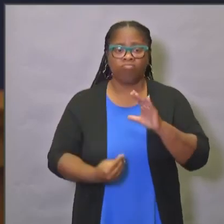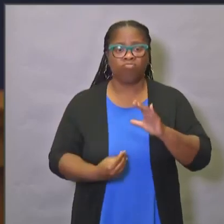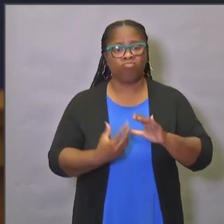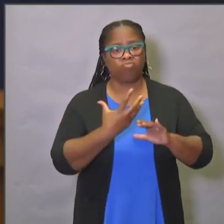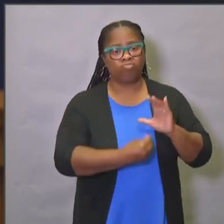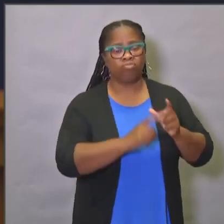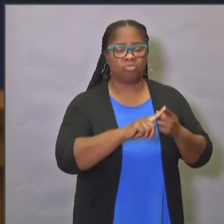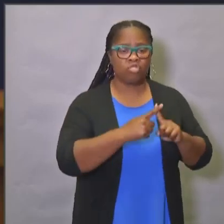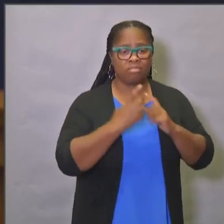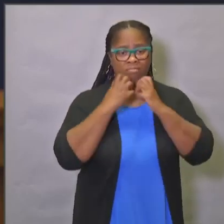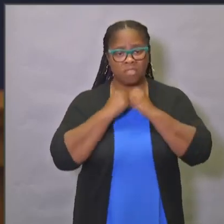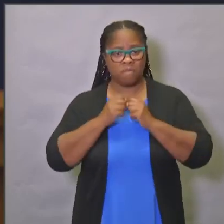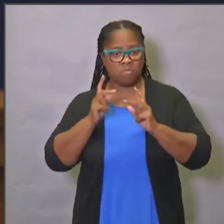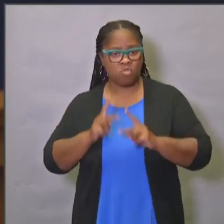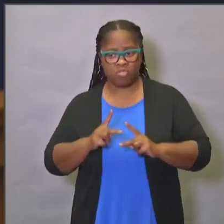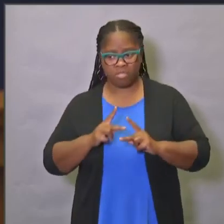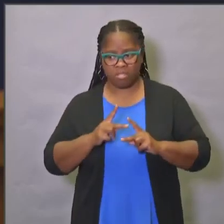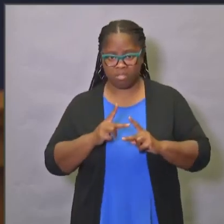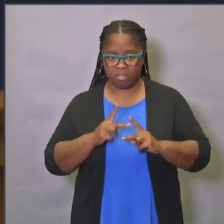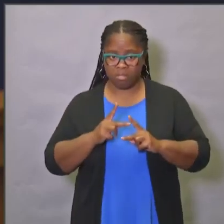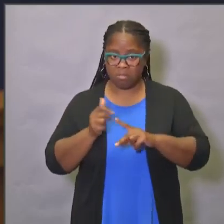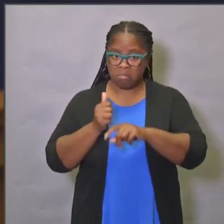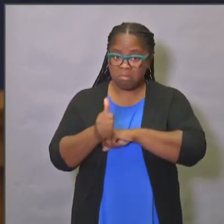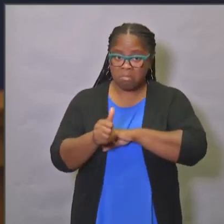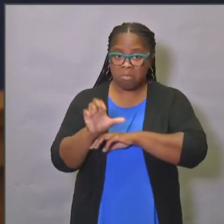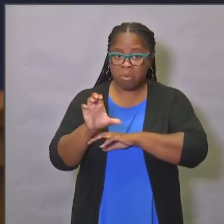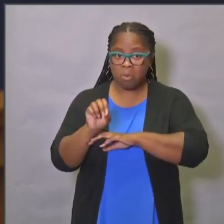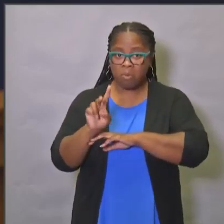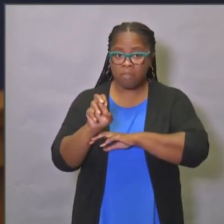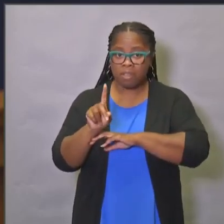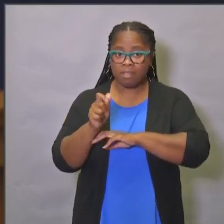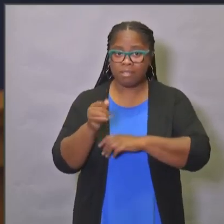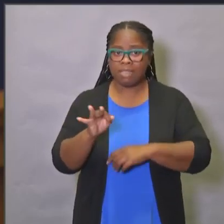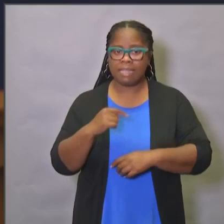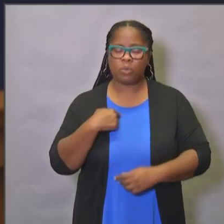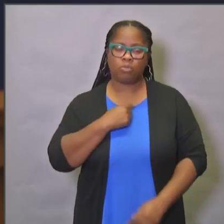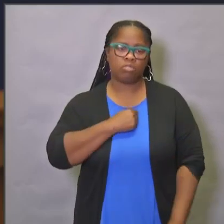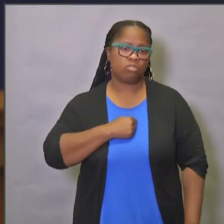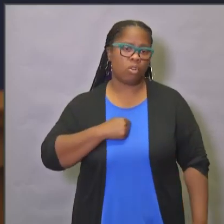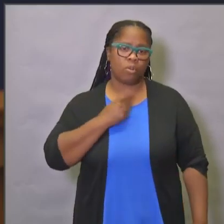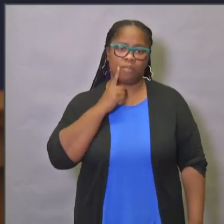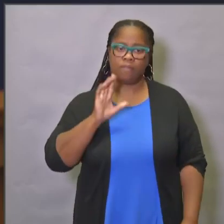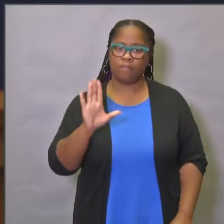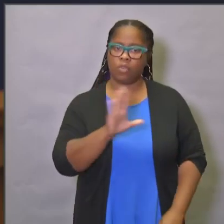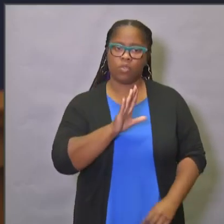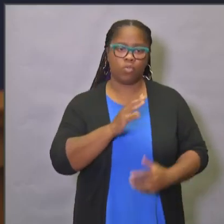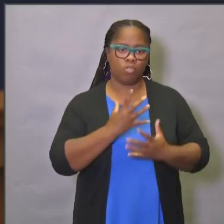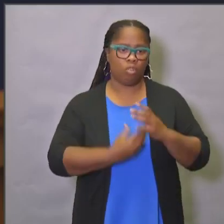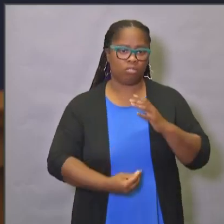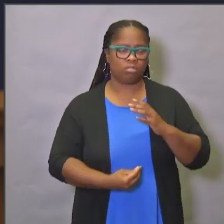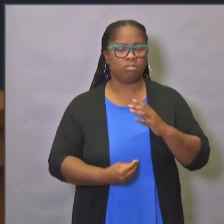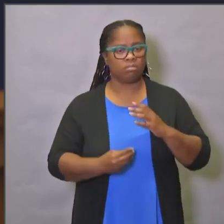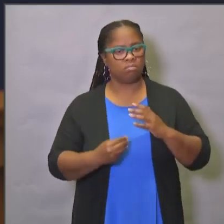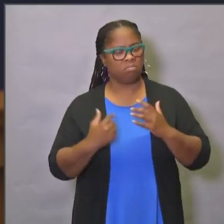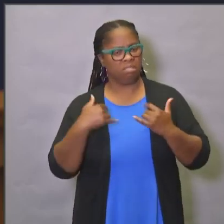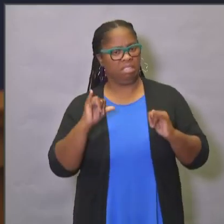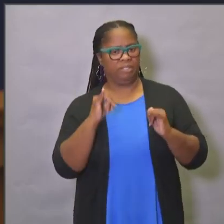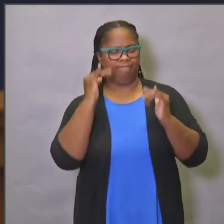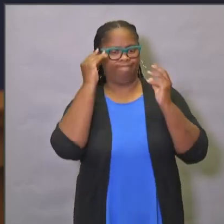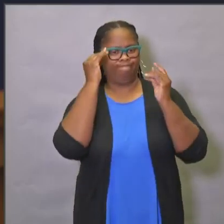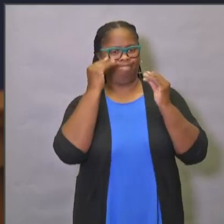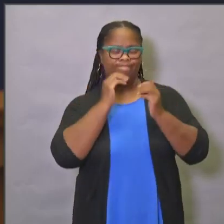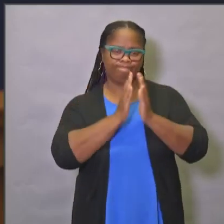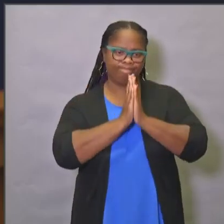or a friend who passed away from COVID-19, we are so sorry for your loss, and you remain in our thoughts and in our